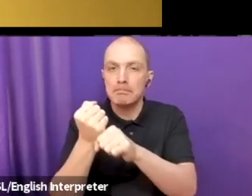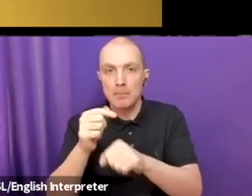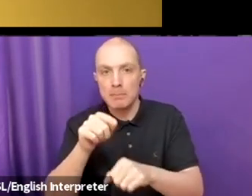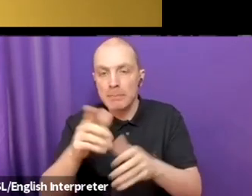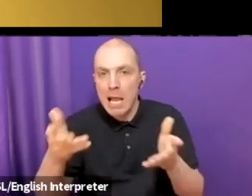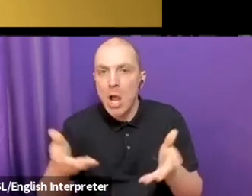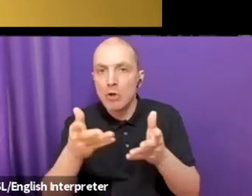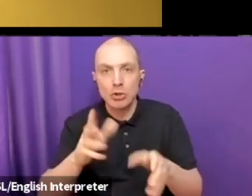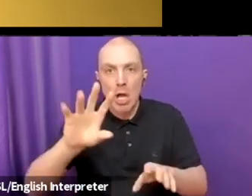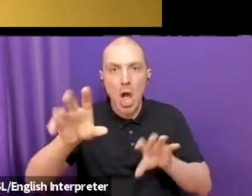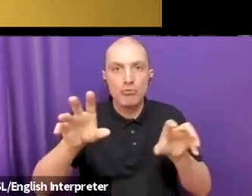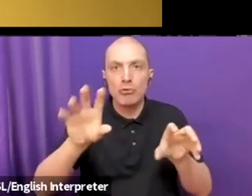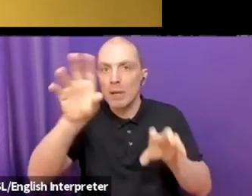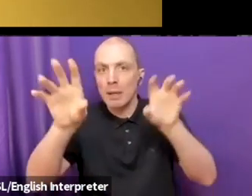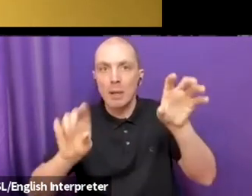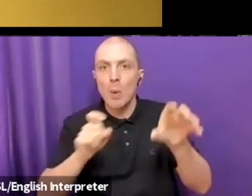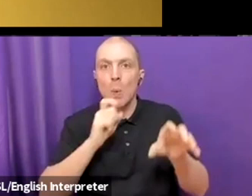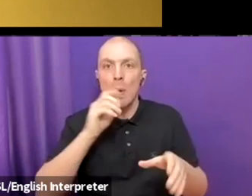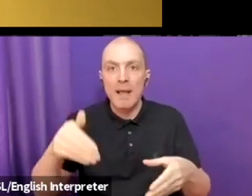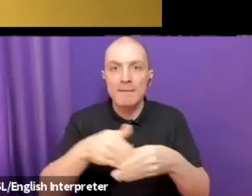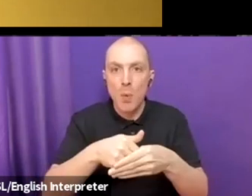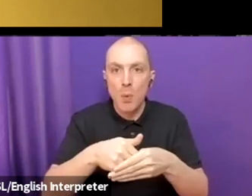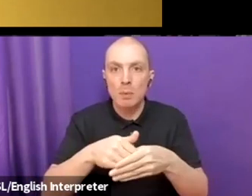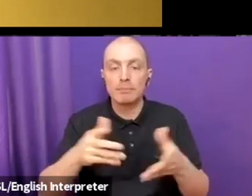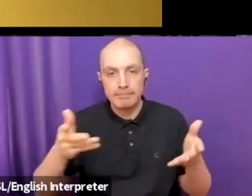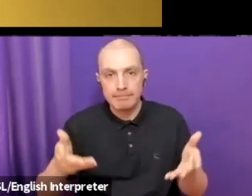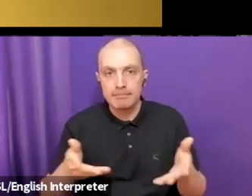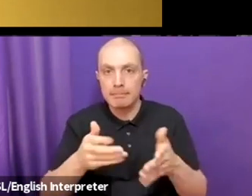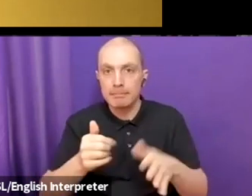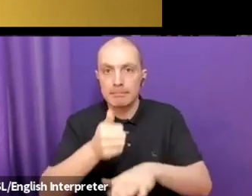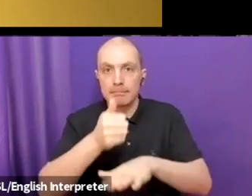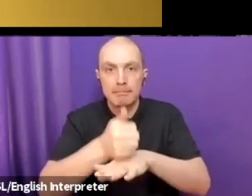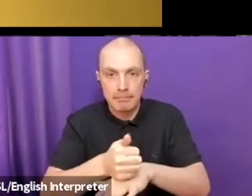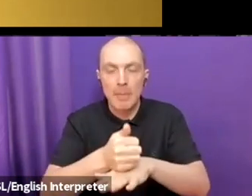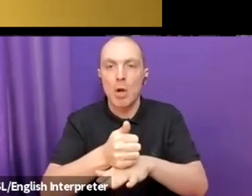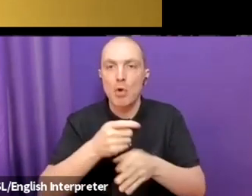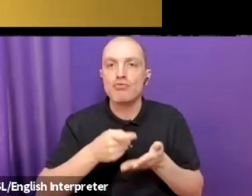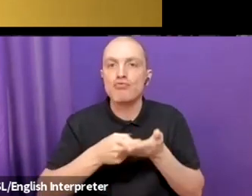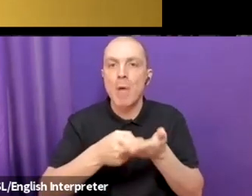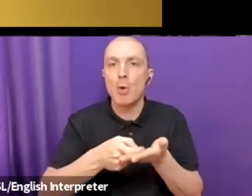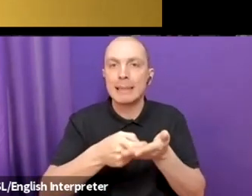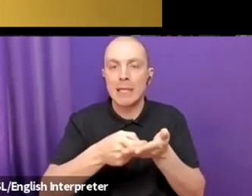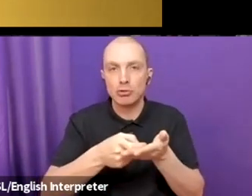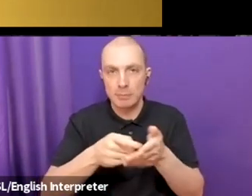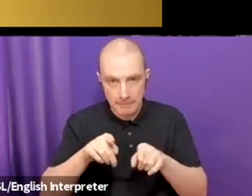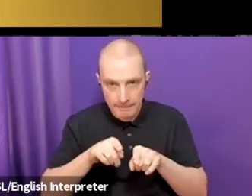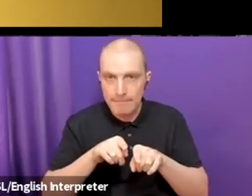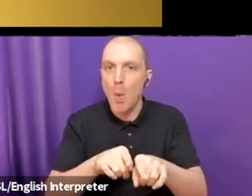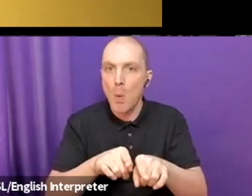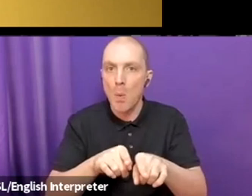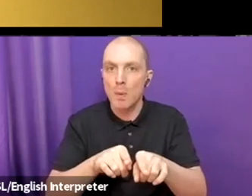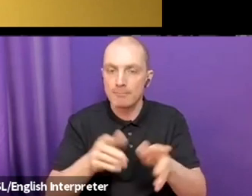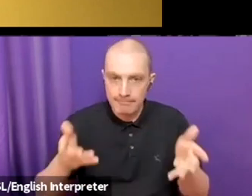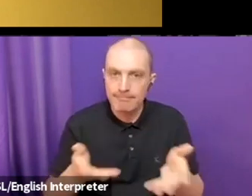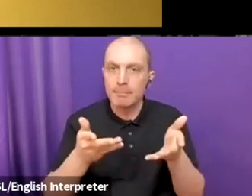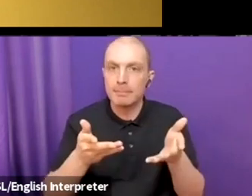review and ensuring implementation of the UPR recommendations after they are adopted. As you probably know,